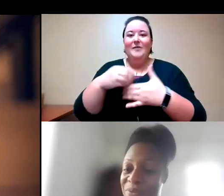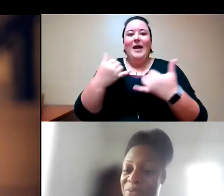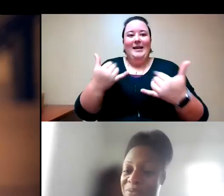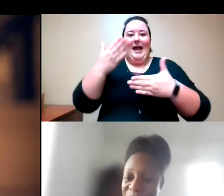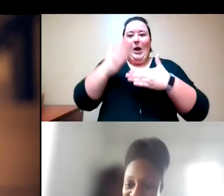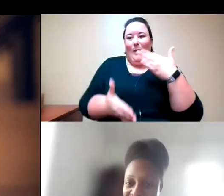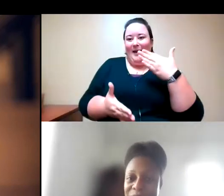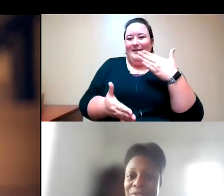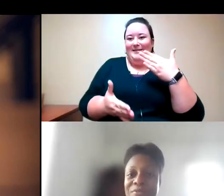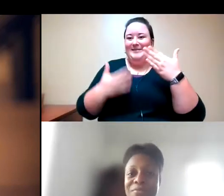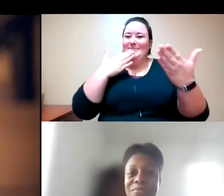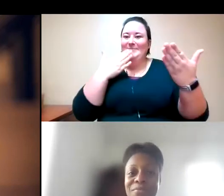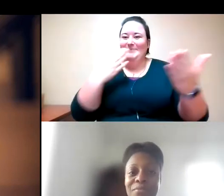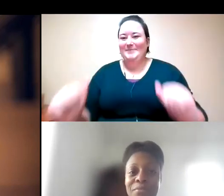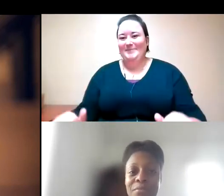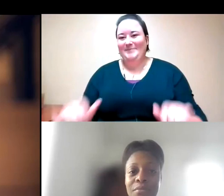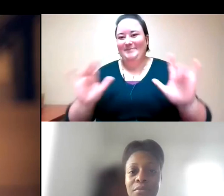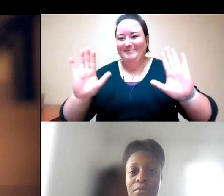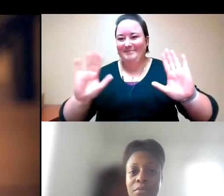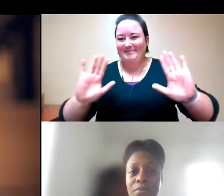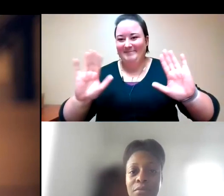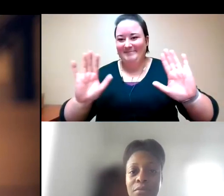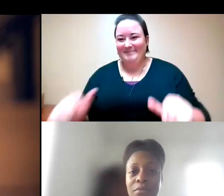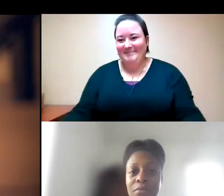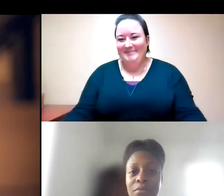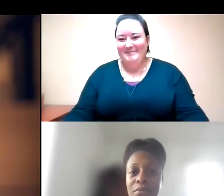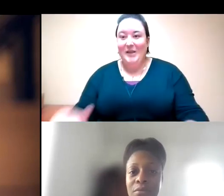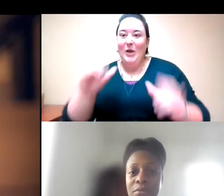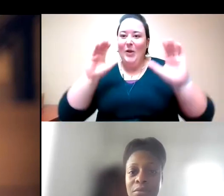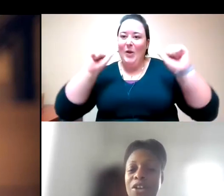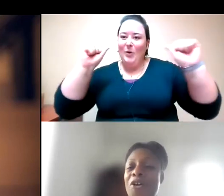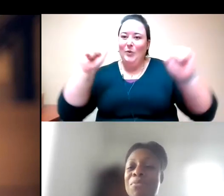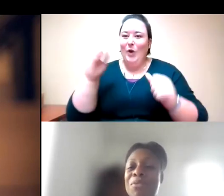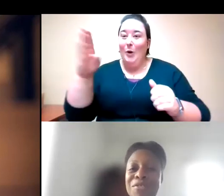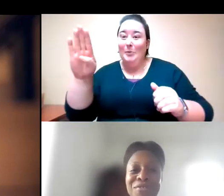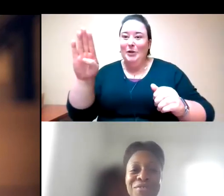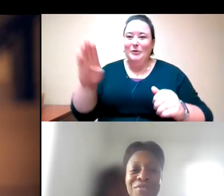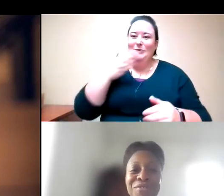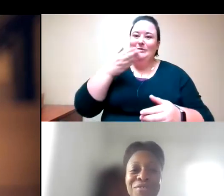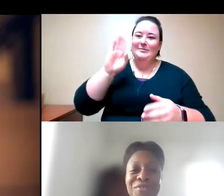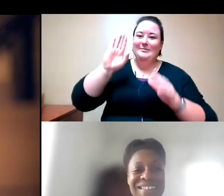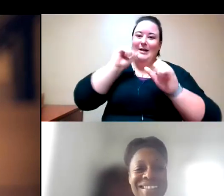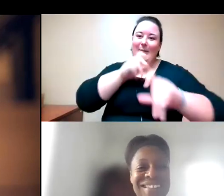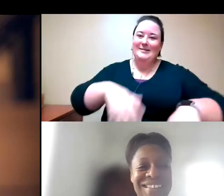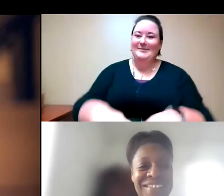time. Thank you. Thank you, everybody. Go Blue. God bless. Go Blue.